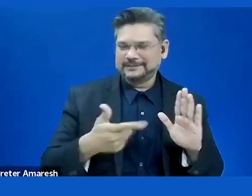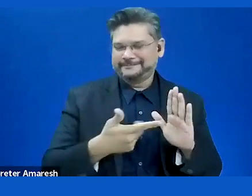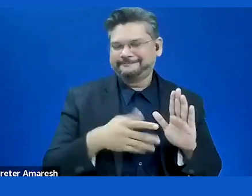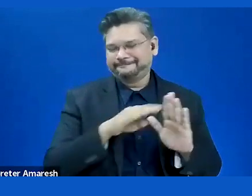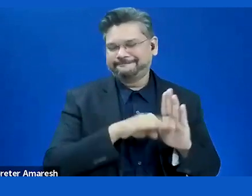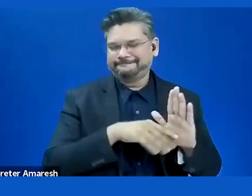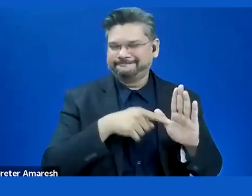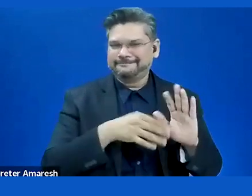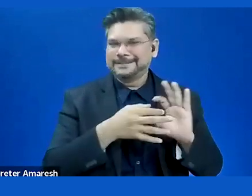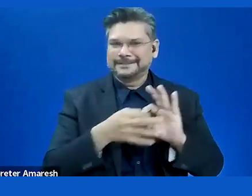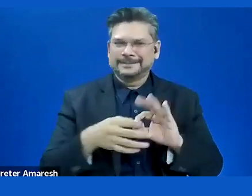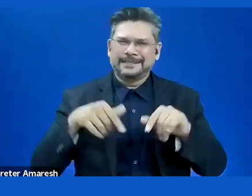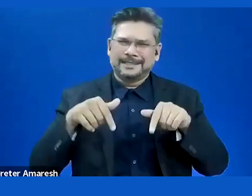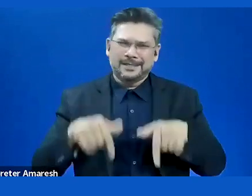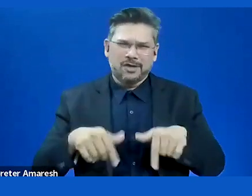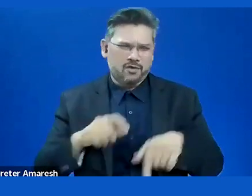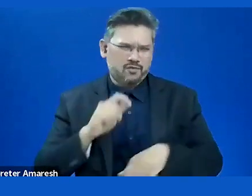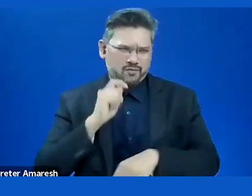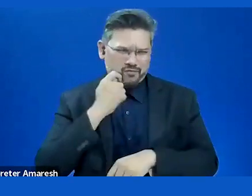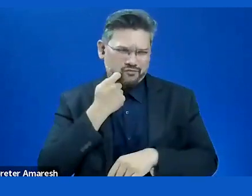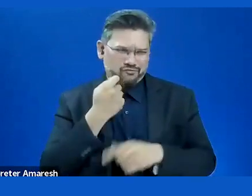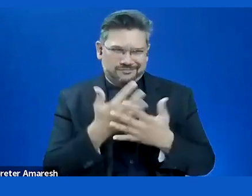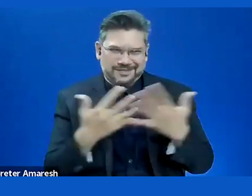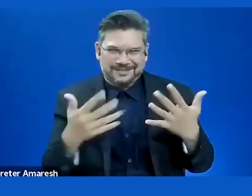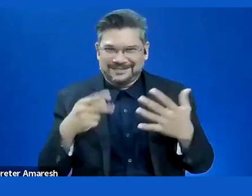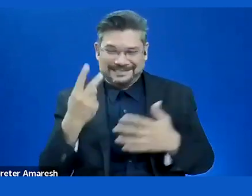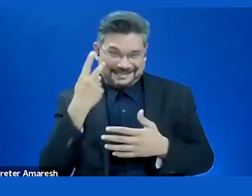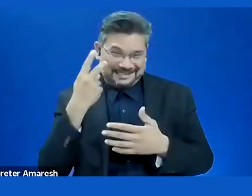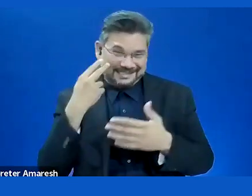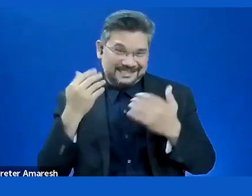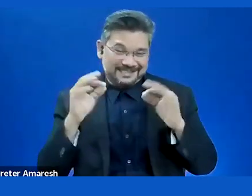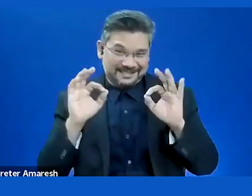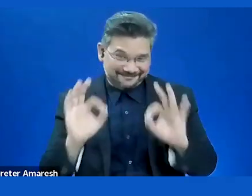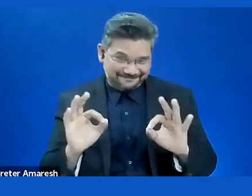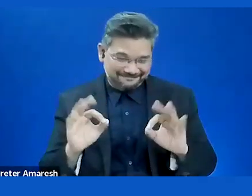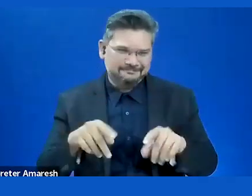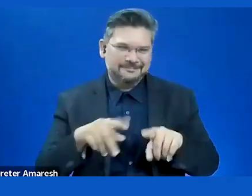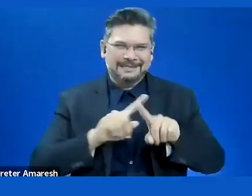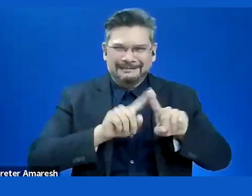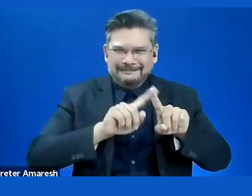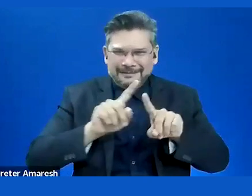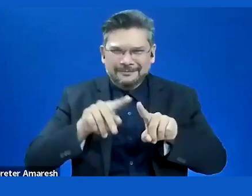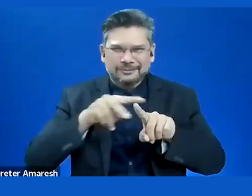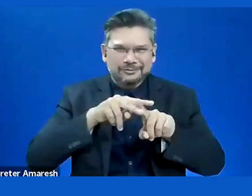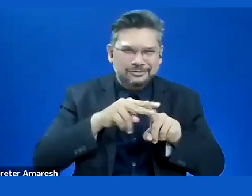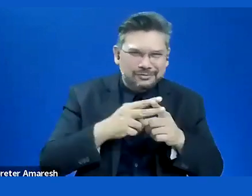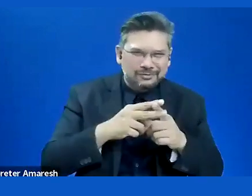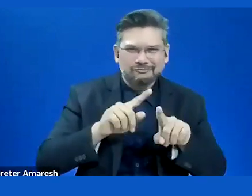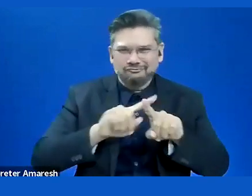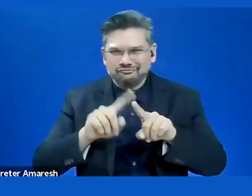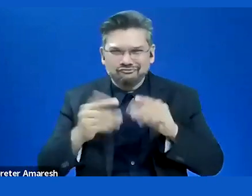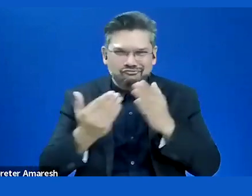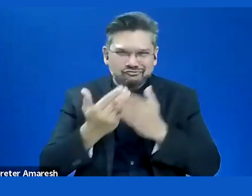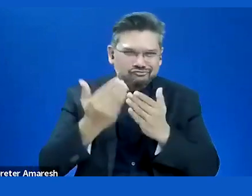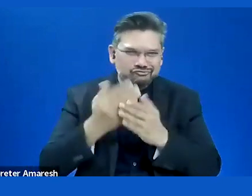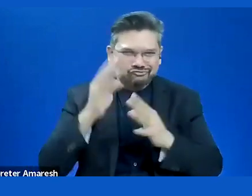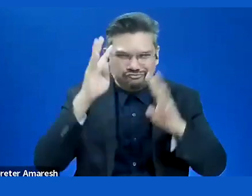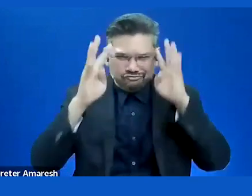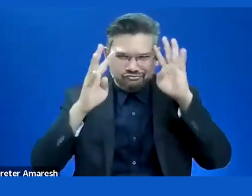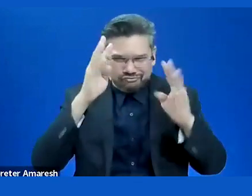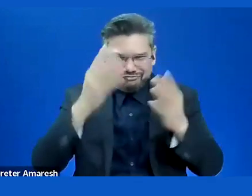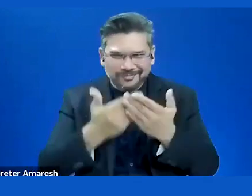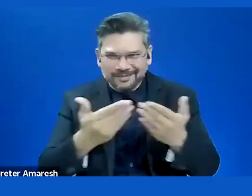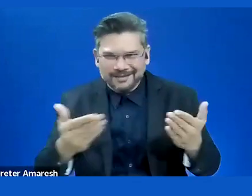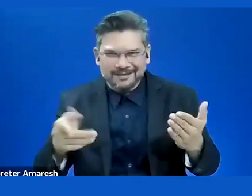cool and look into the tools and the innovations and the tech stuff that may help us to change things and